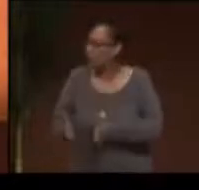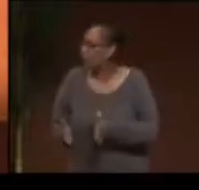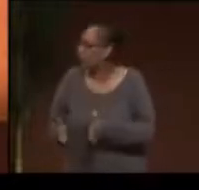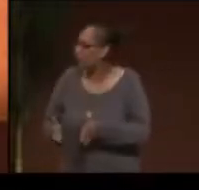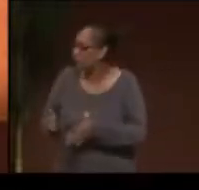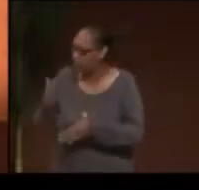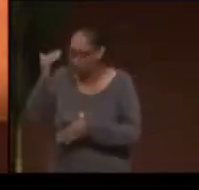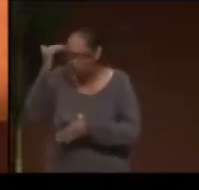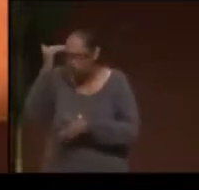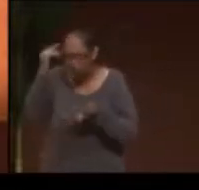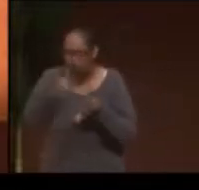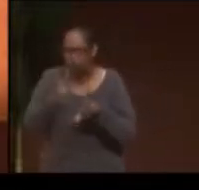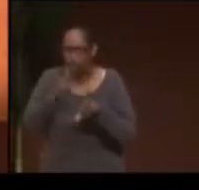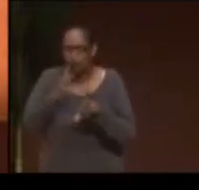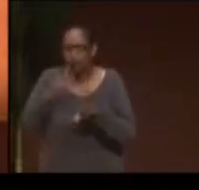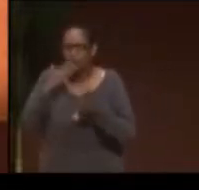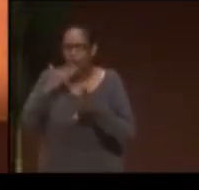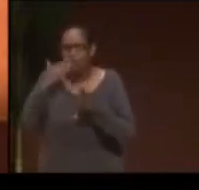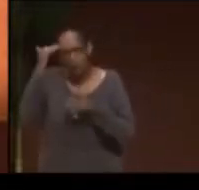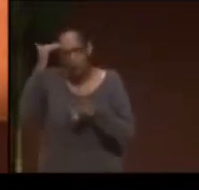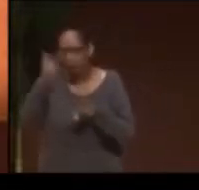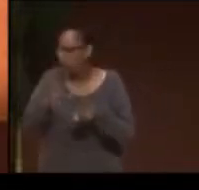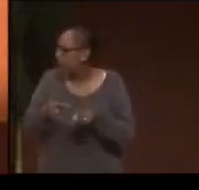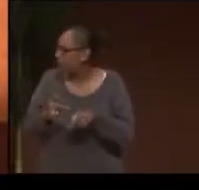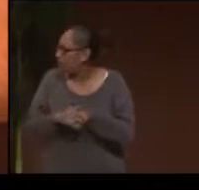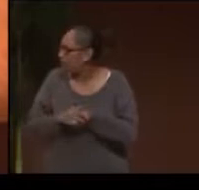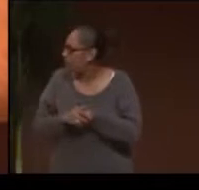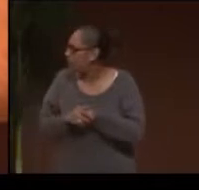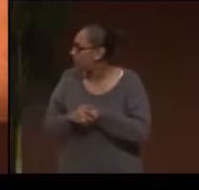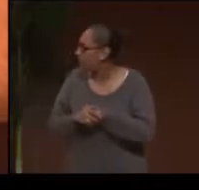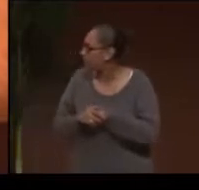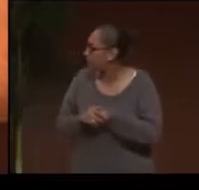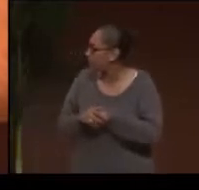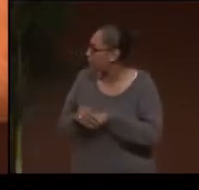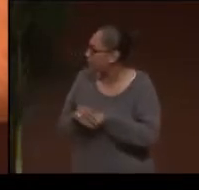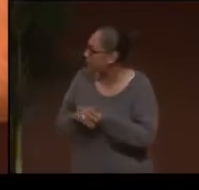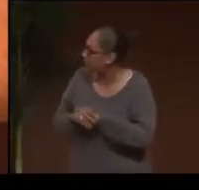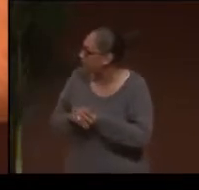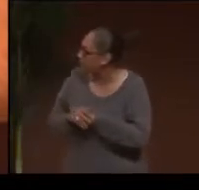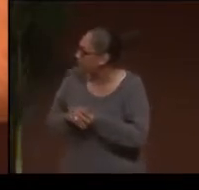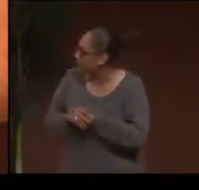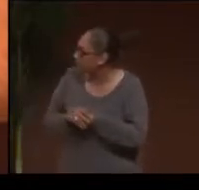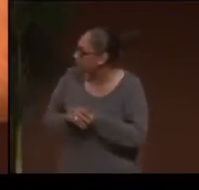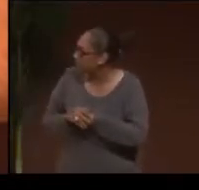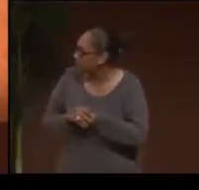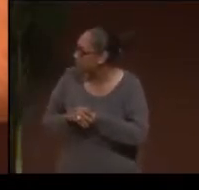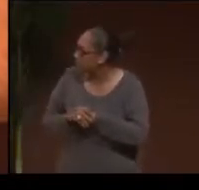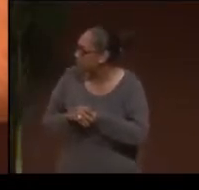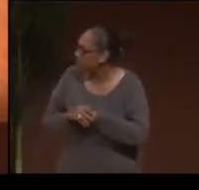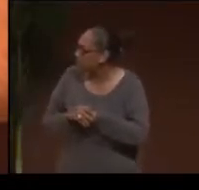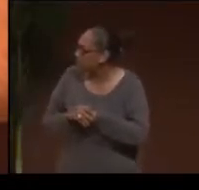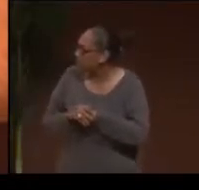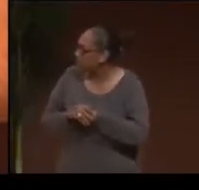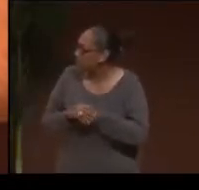We're actually going to be starting off listening from Jorge Baracutei Estevez, El Banaca Lugo, La Abuela